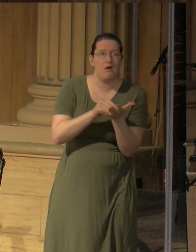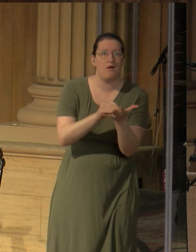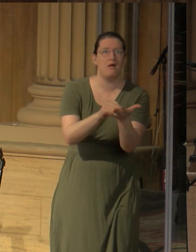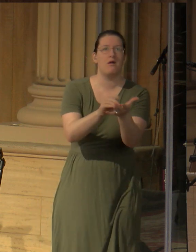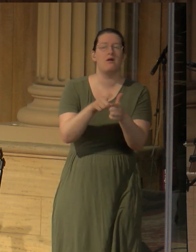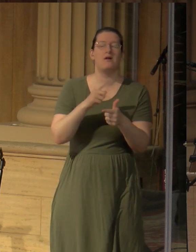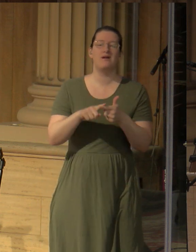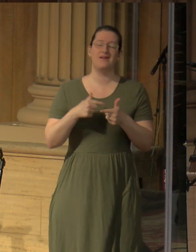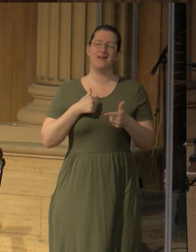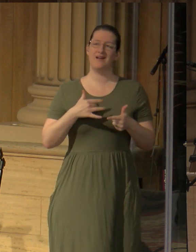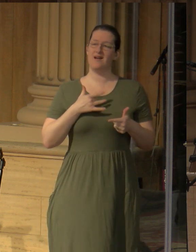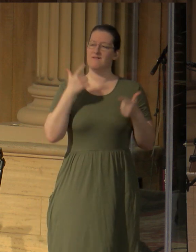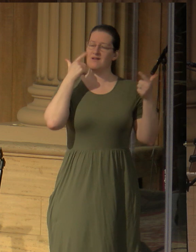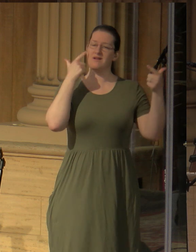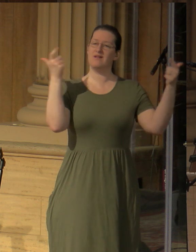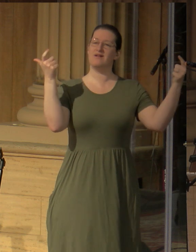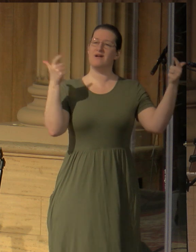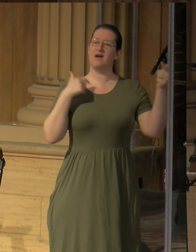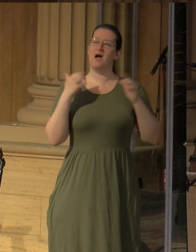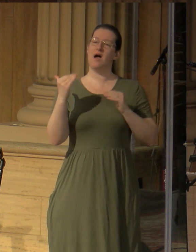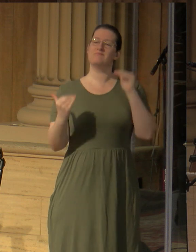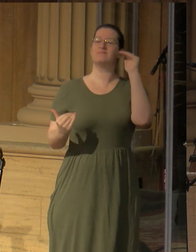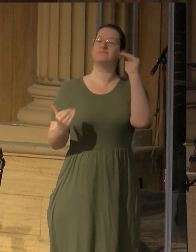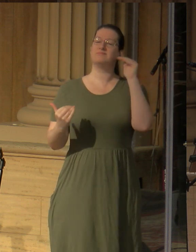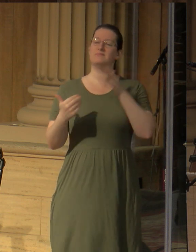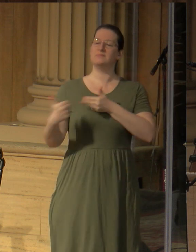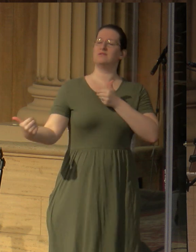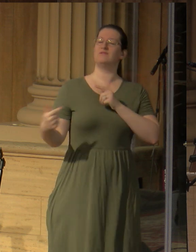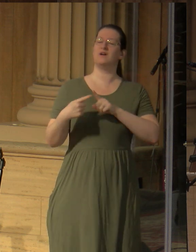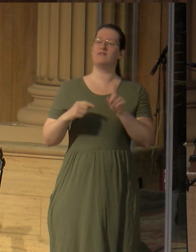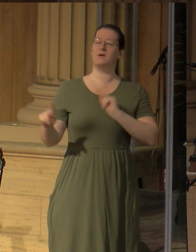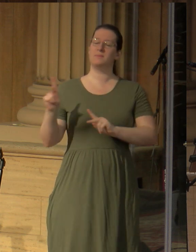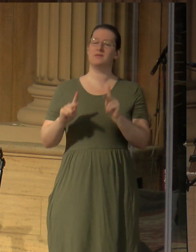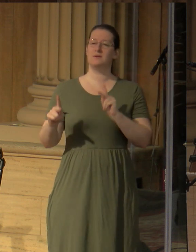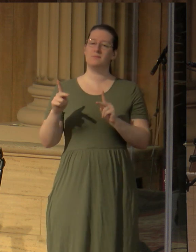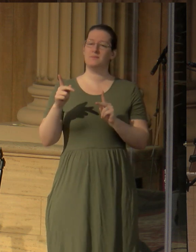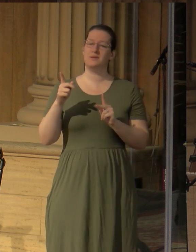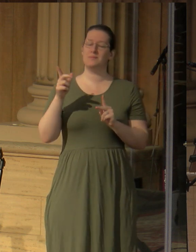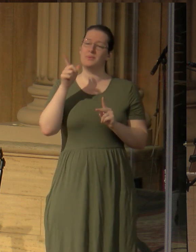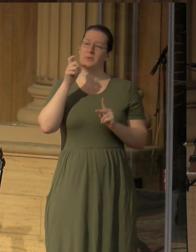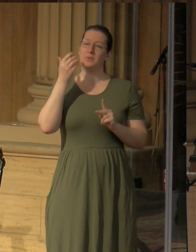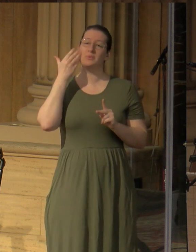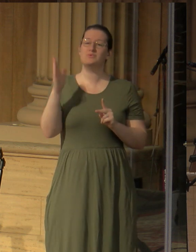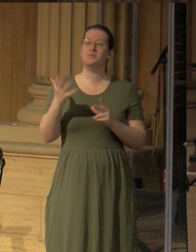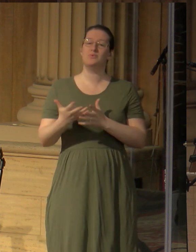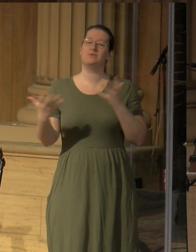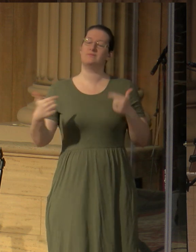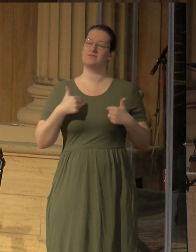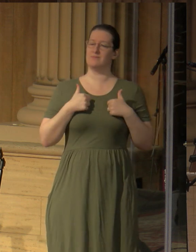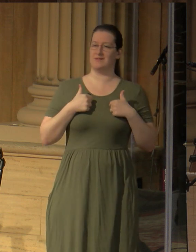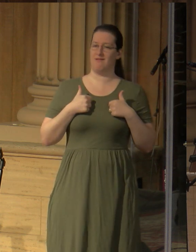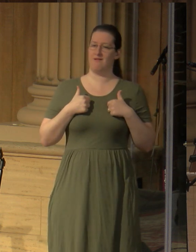feel superior to and divide from the people who only know as much as they knew 6 months ago.